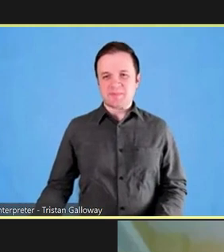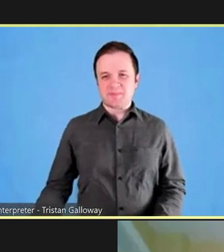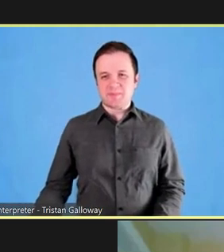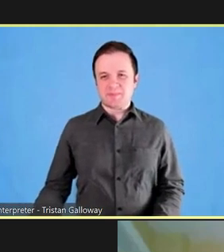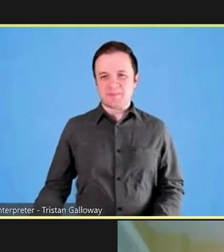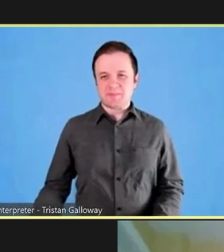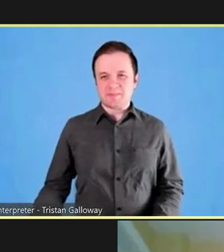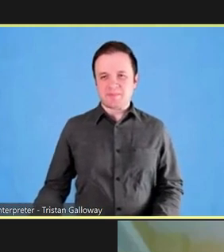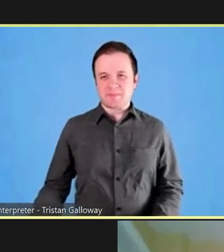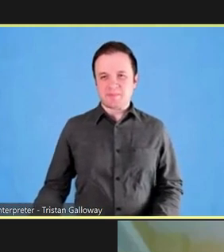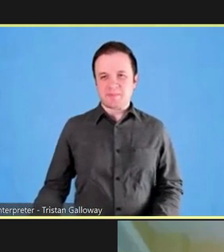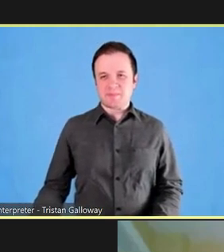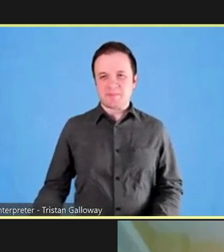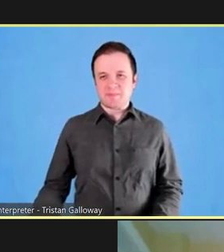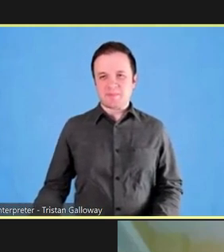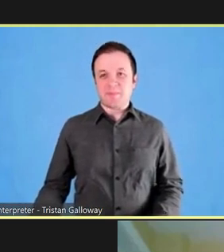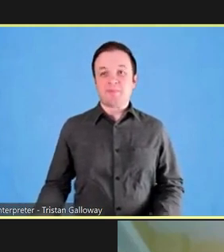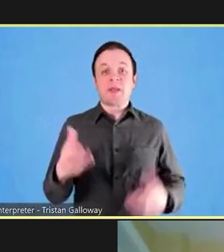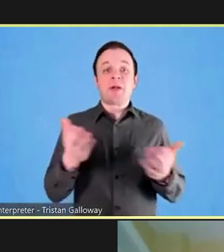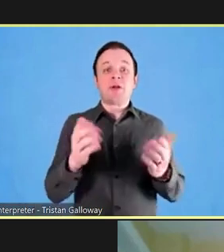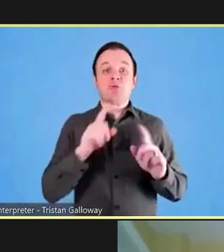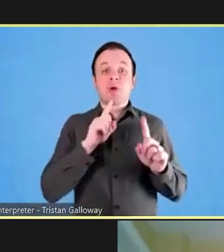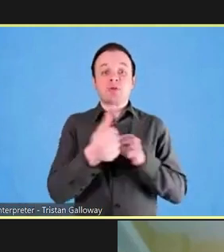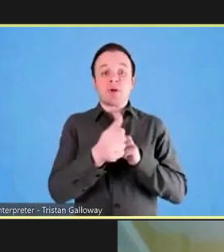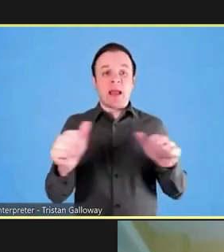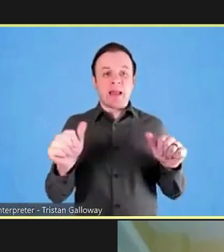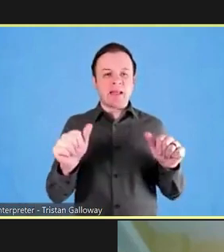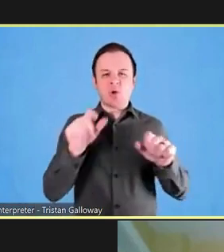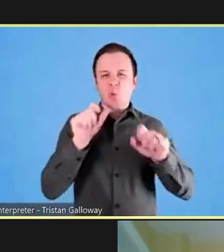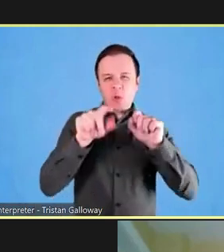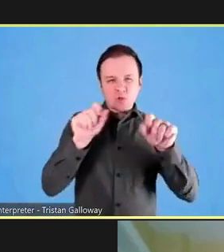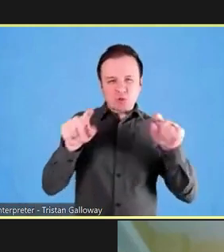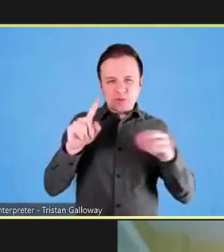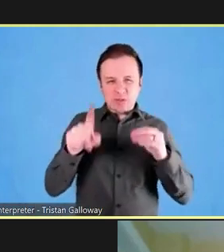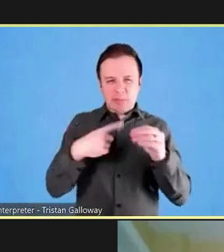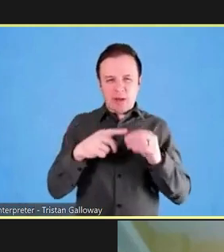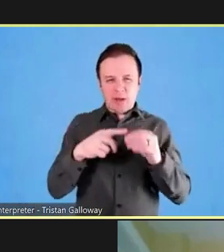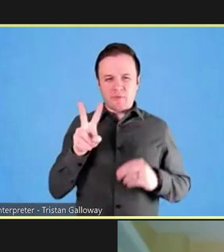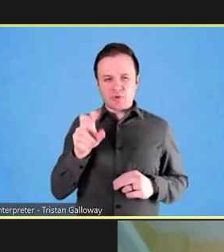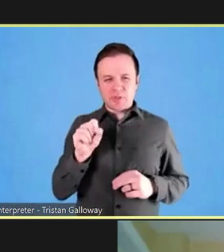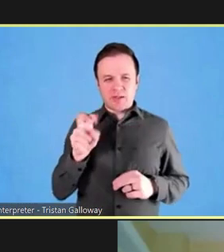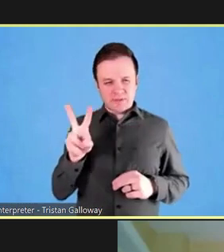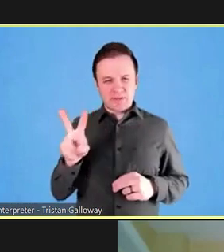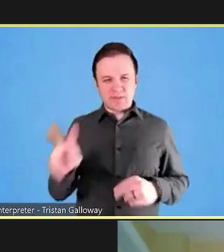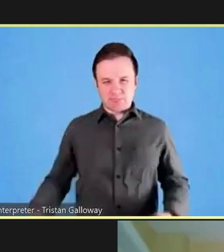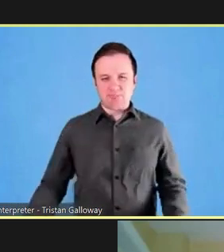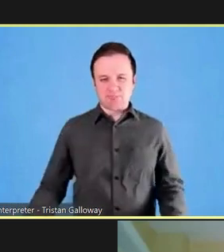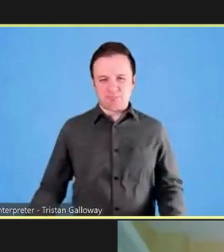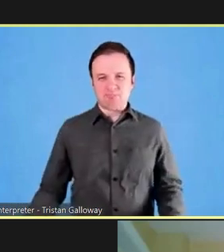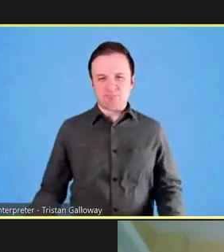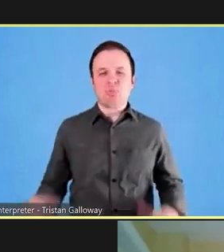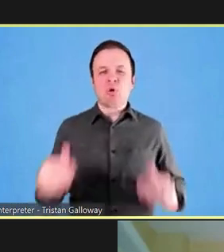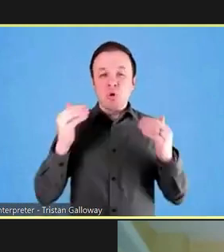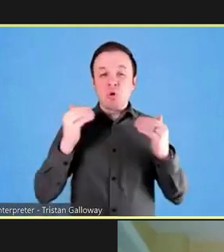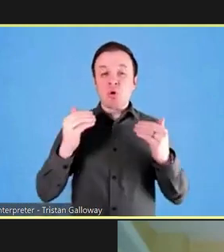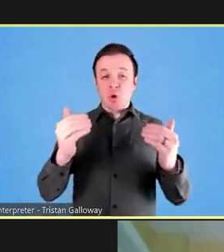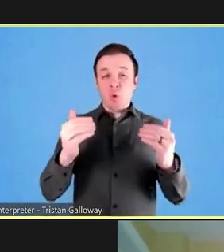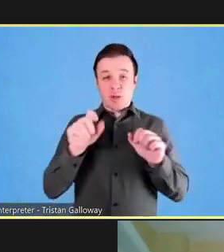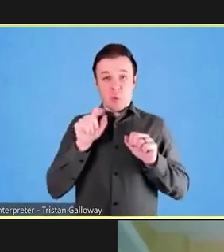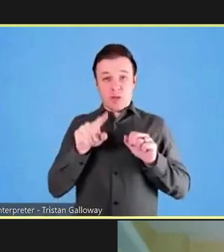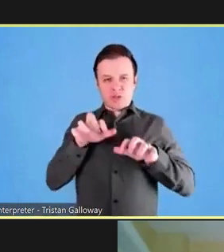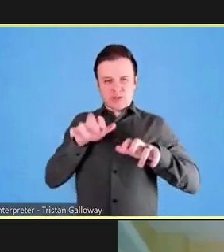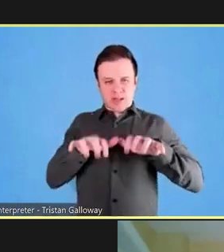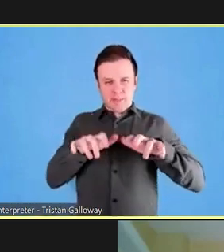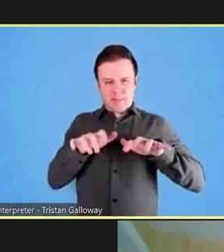And they are here to answer any questions that you have around the virtual site visit. So please go ahead and type them into the